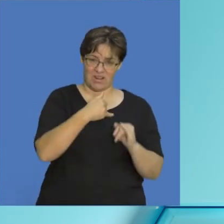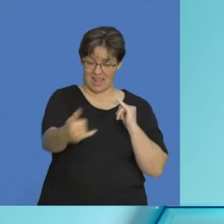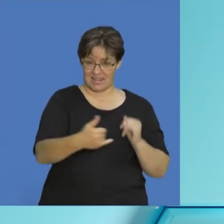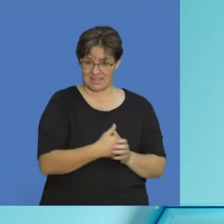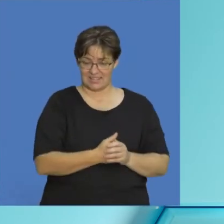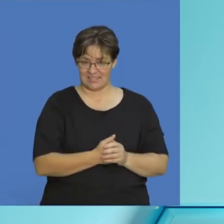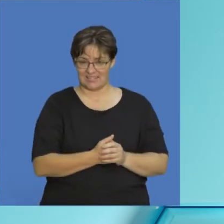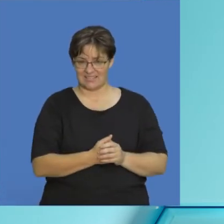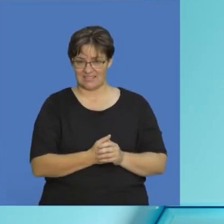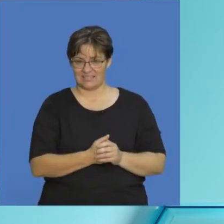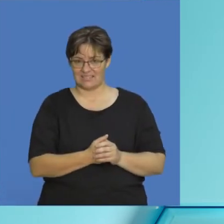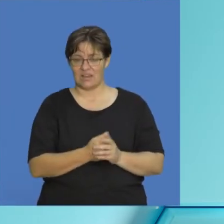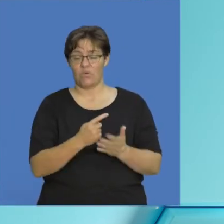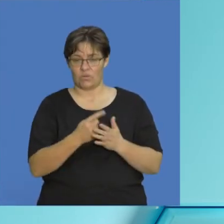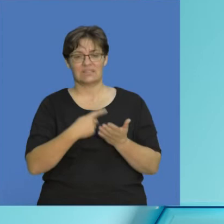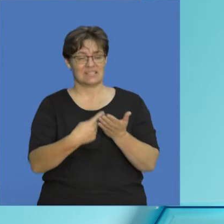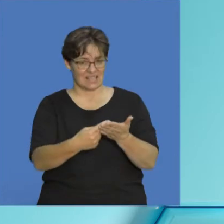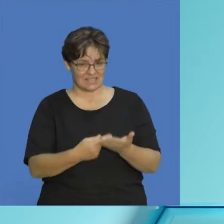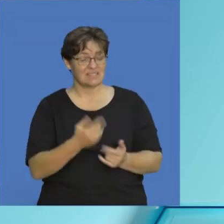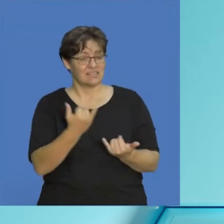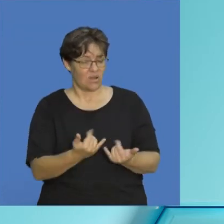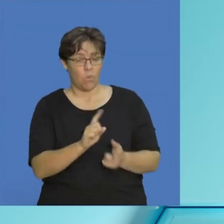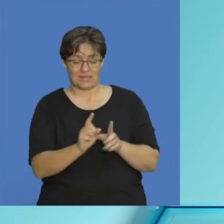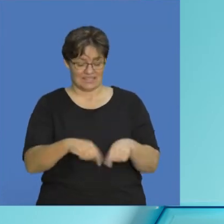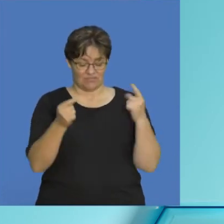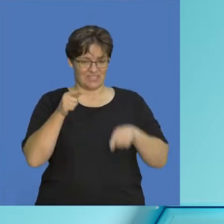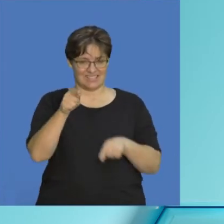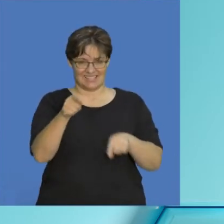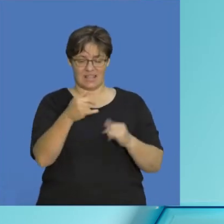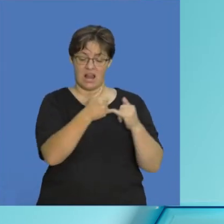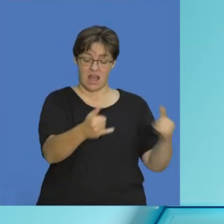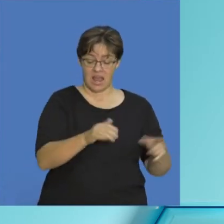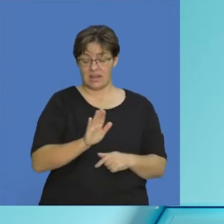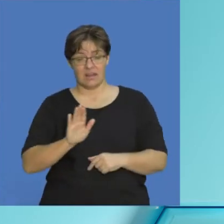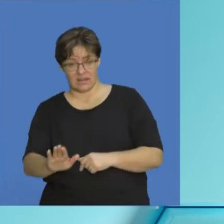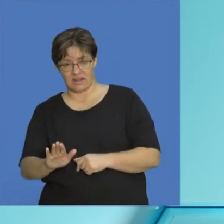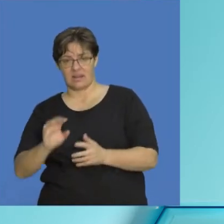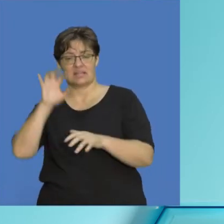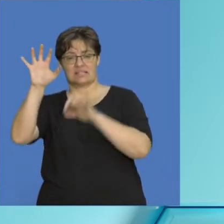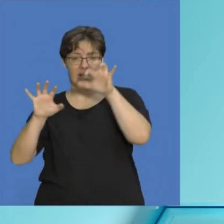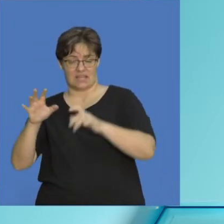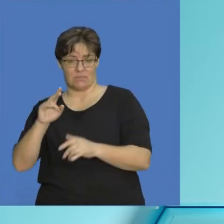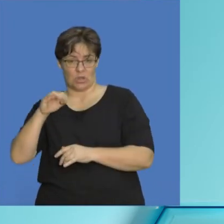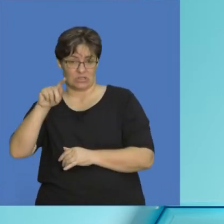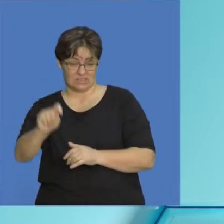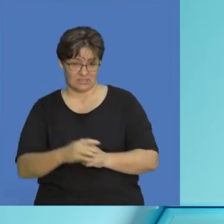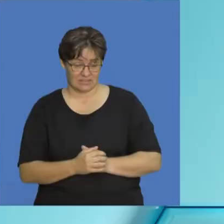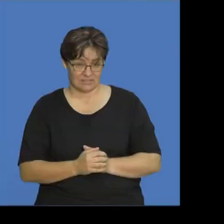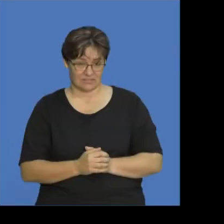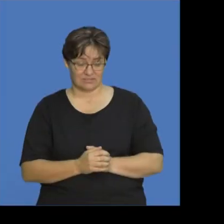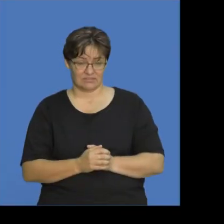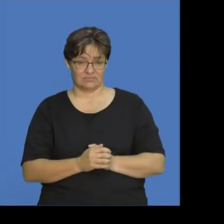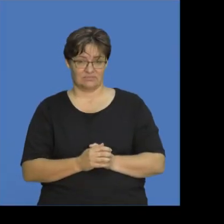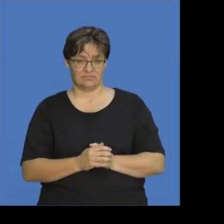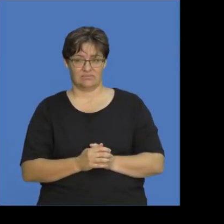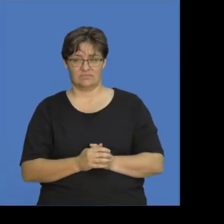line graph. We'll talk about it after this. What is actually the difference between the line graph and the scatter plot?